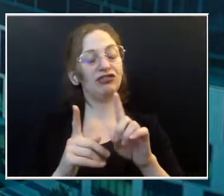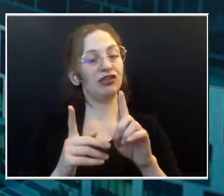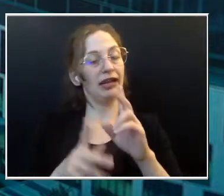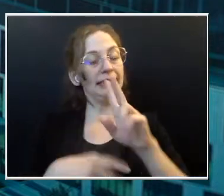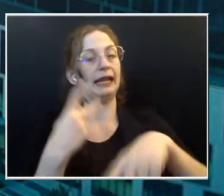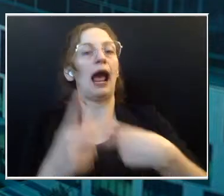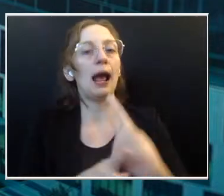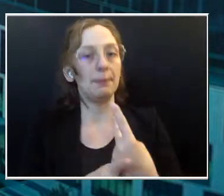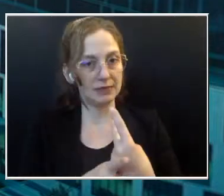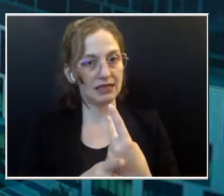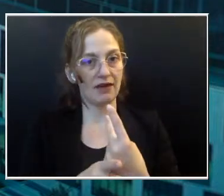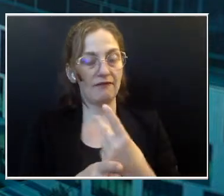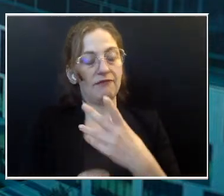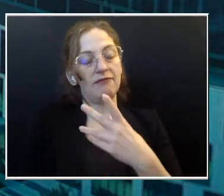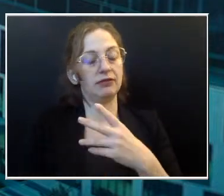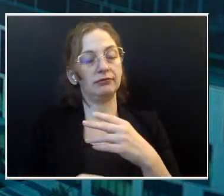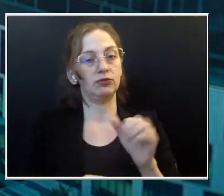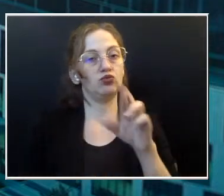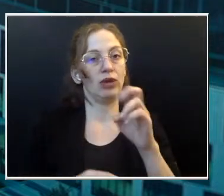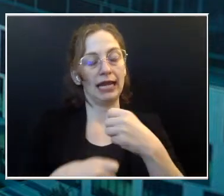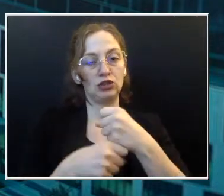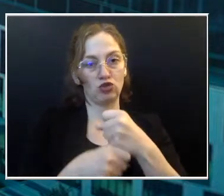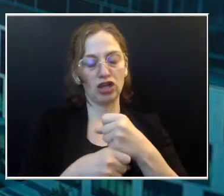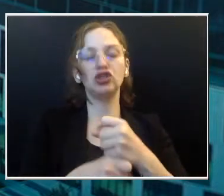I can have that. And then